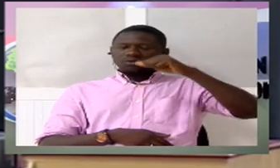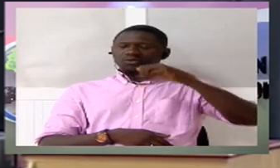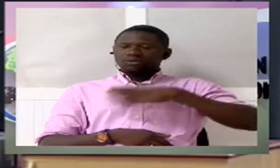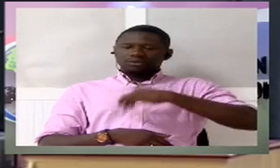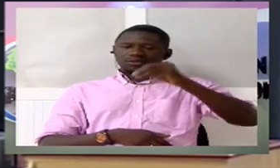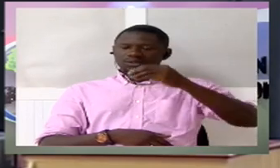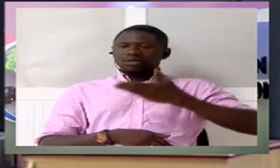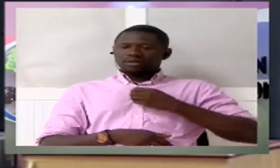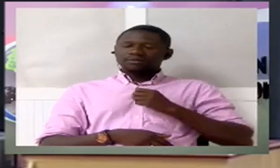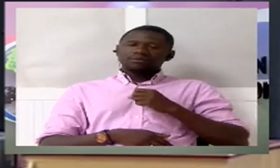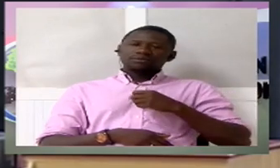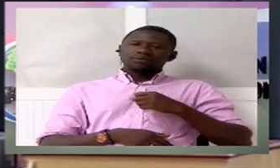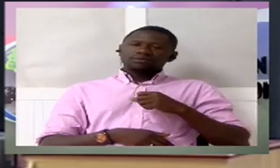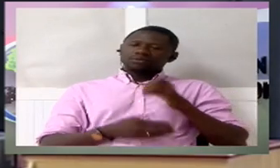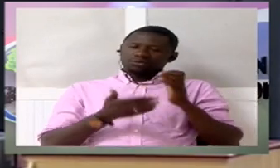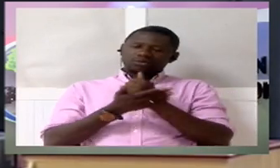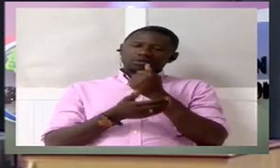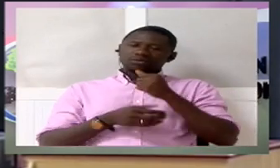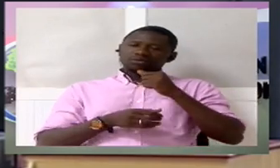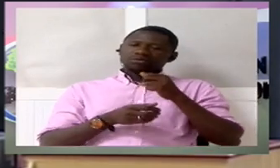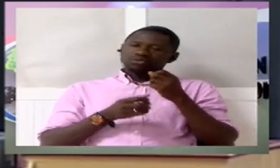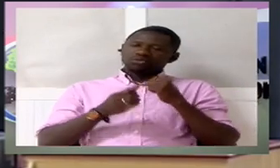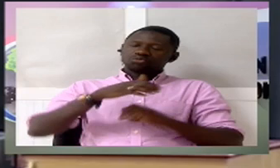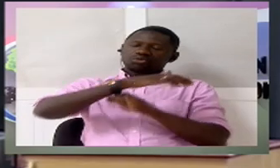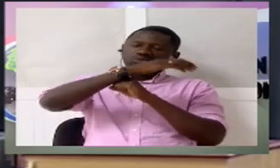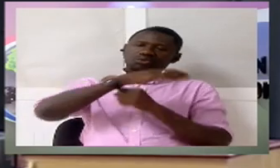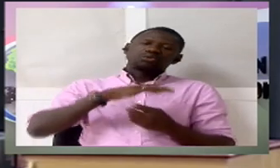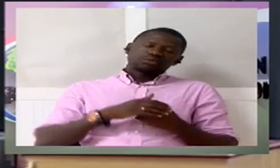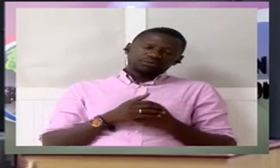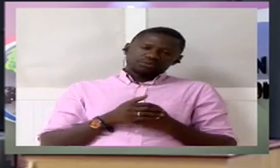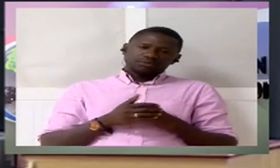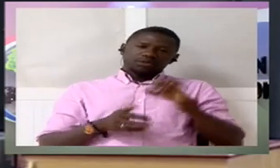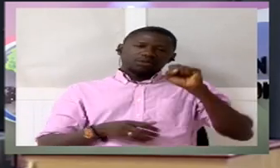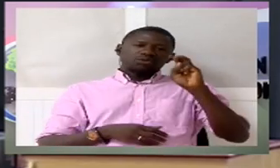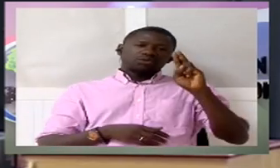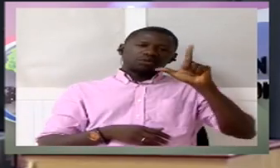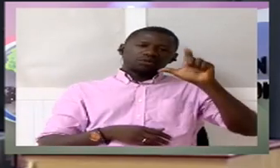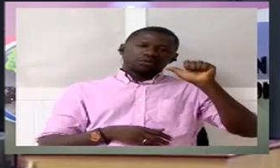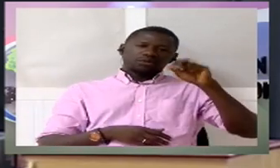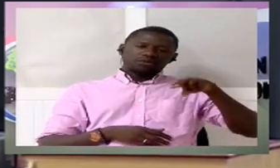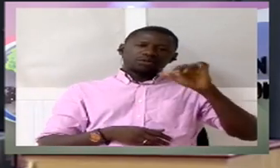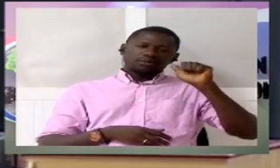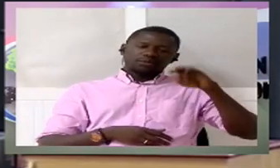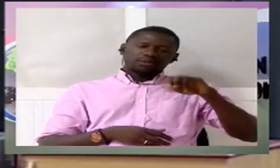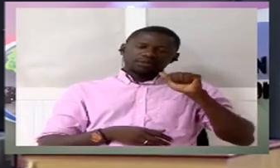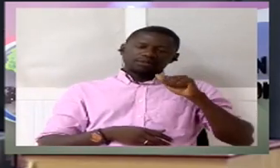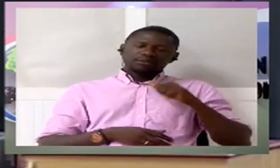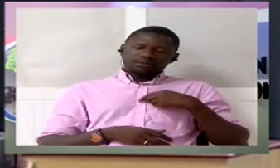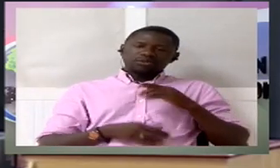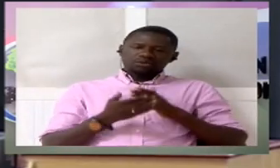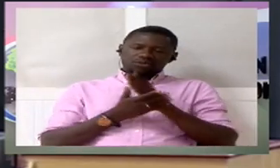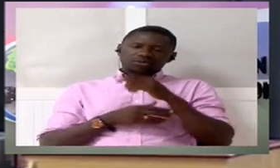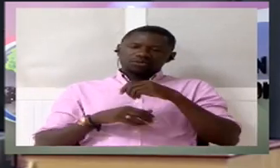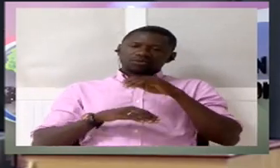older kid got a scholarship, Ibrahima. Suleiman. He got a scholarship.